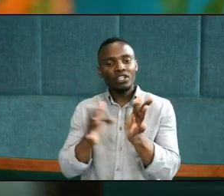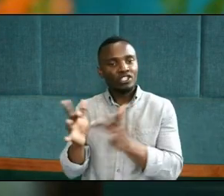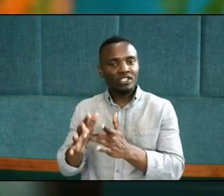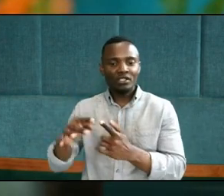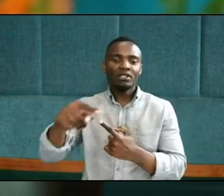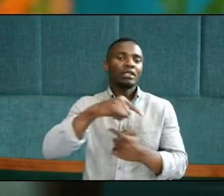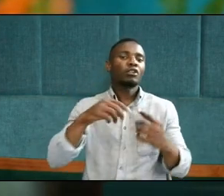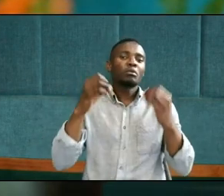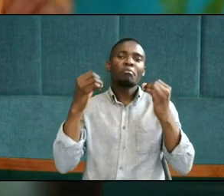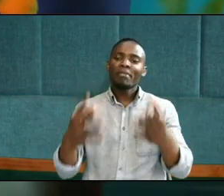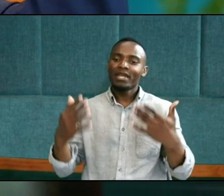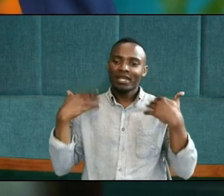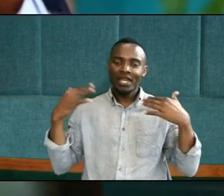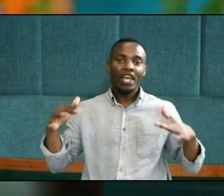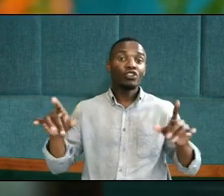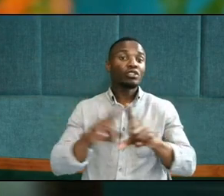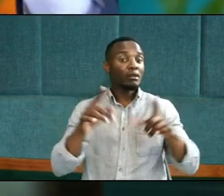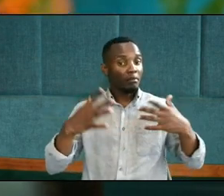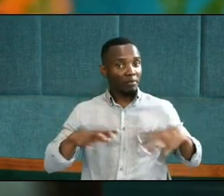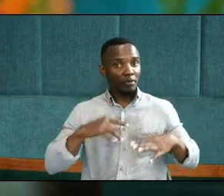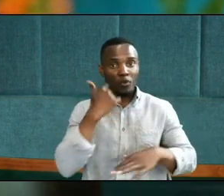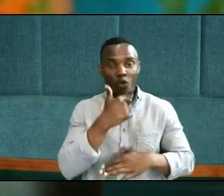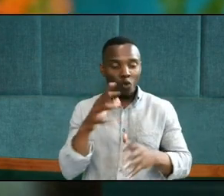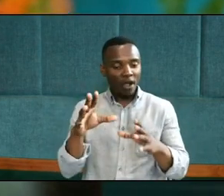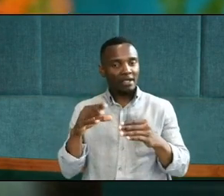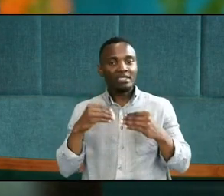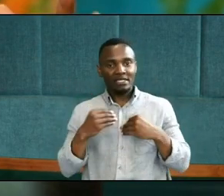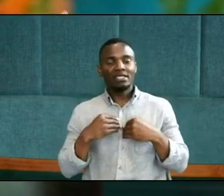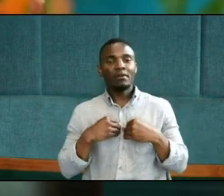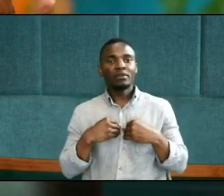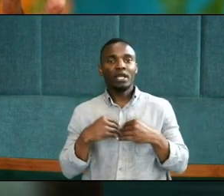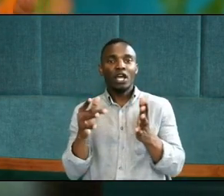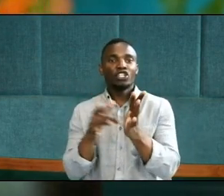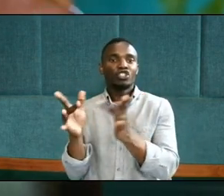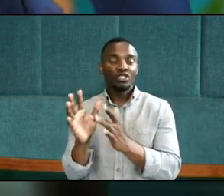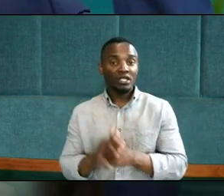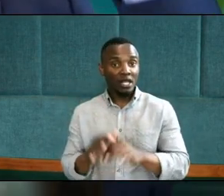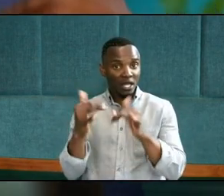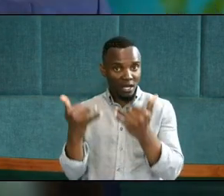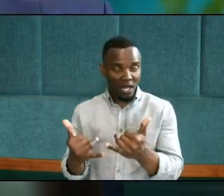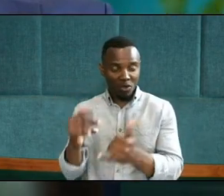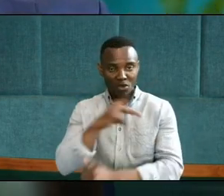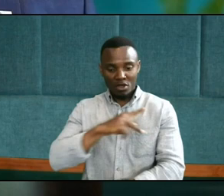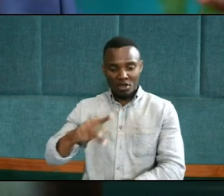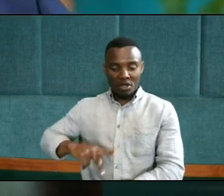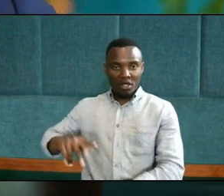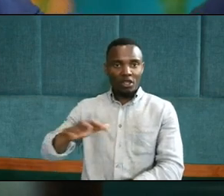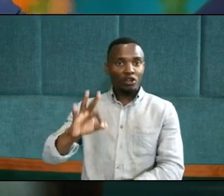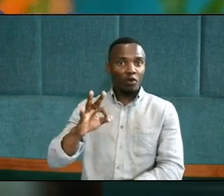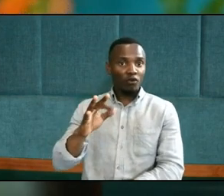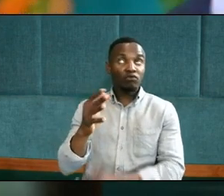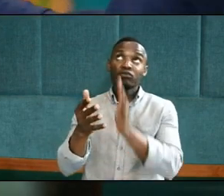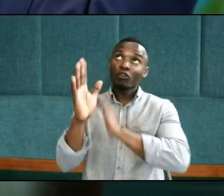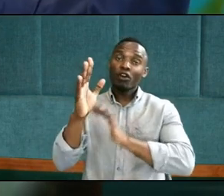angels and people who will have accepted the invitation. So right now, the kingdom of God is in our hearts. We are